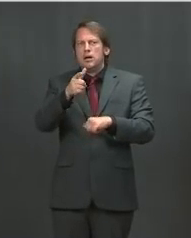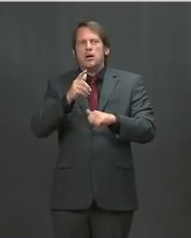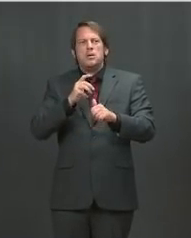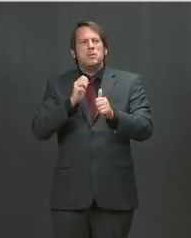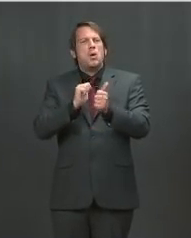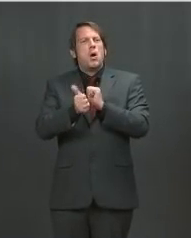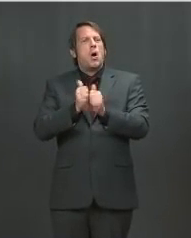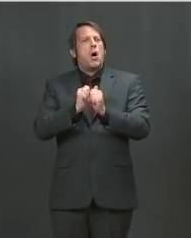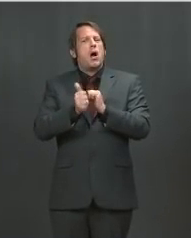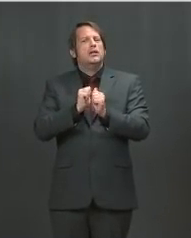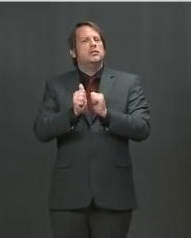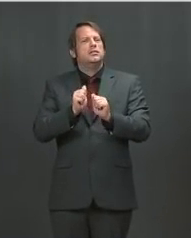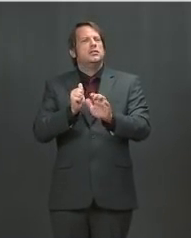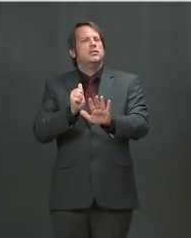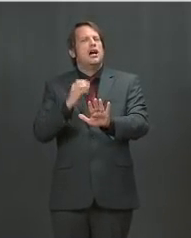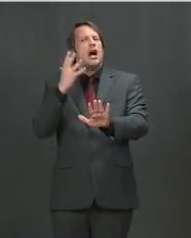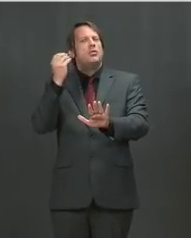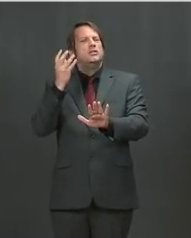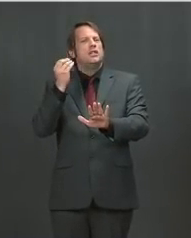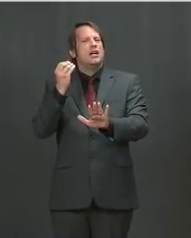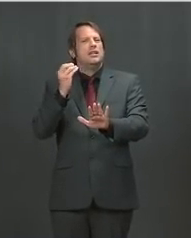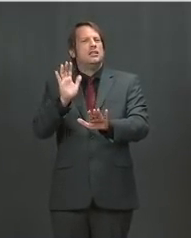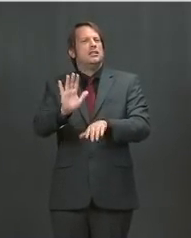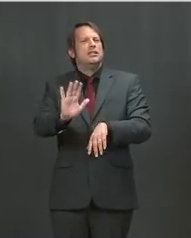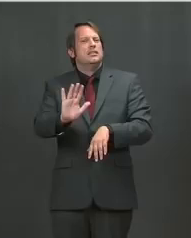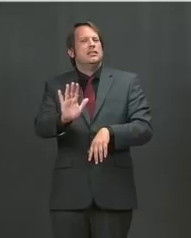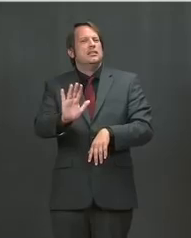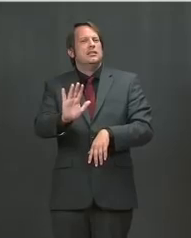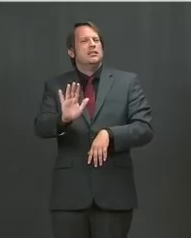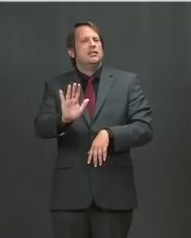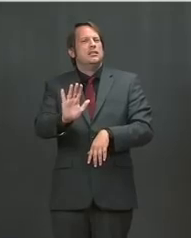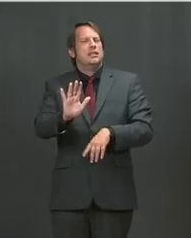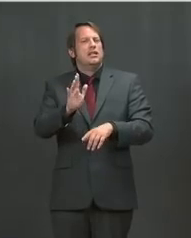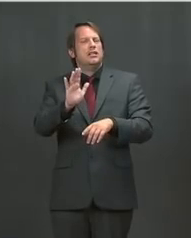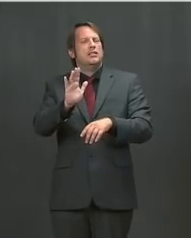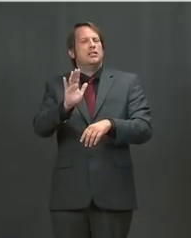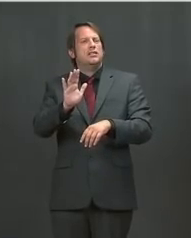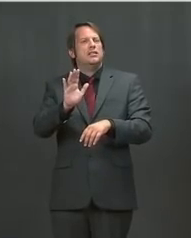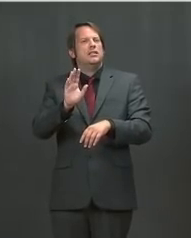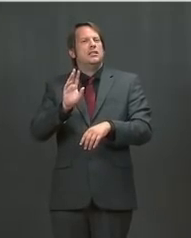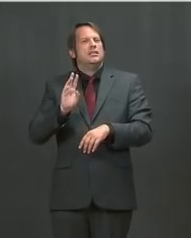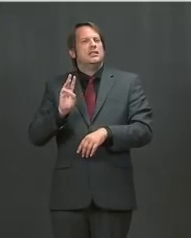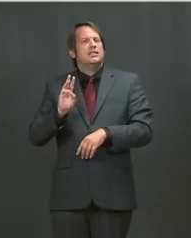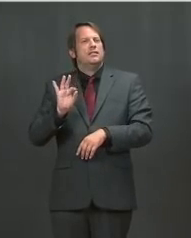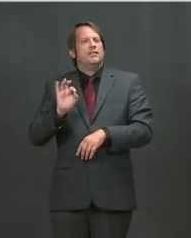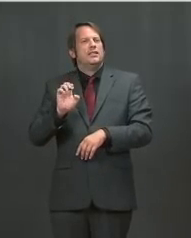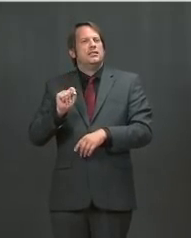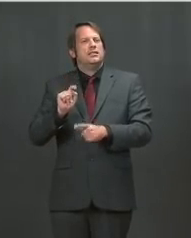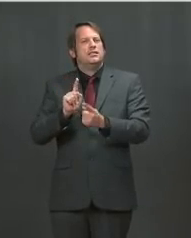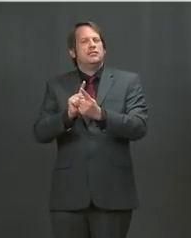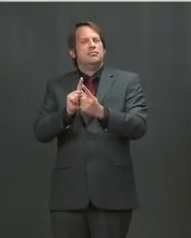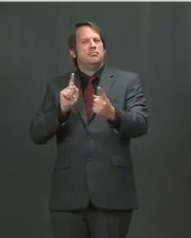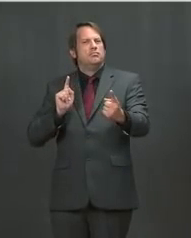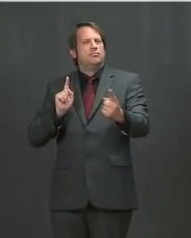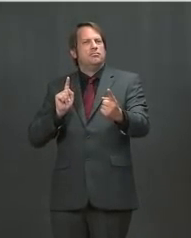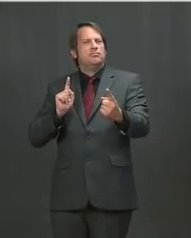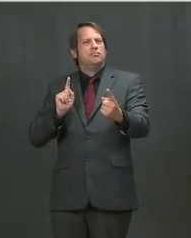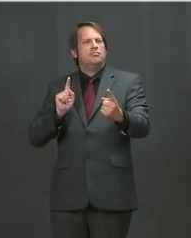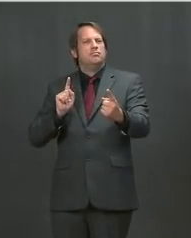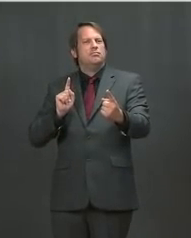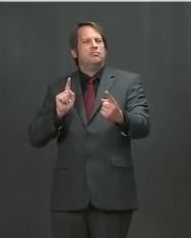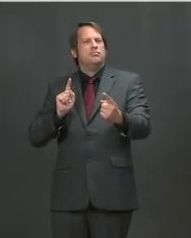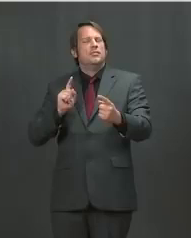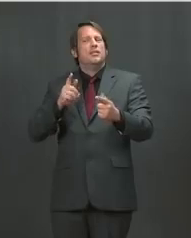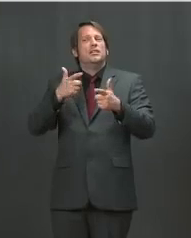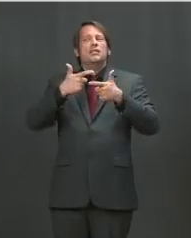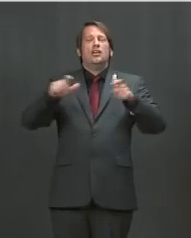be conducted at least 6 feet apart. Similarly, large events should also be deferred. We have guidance on